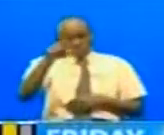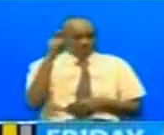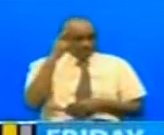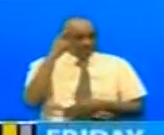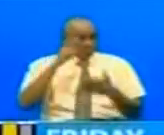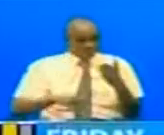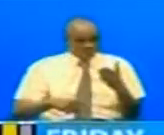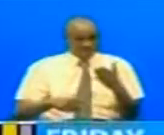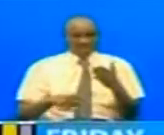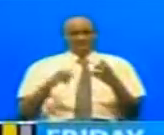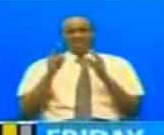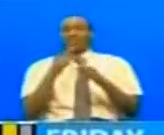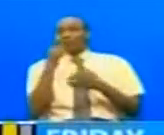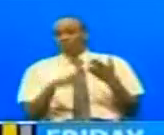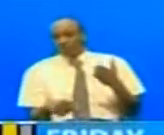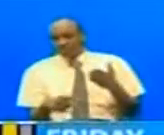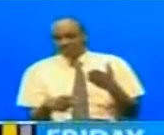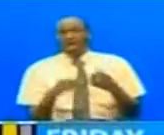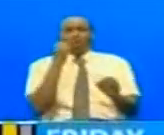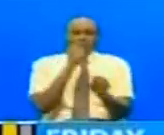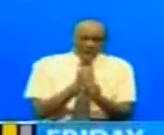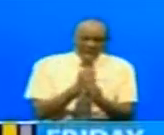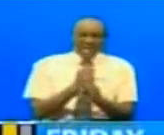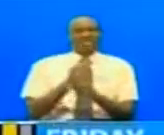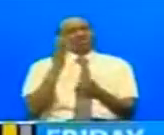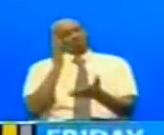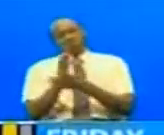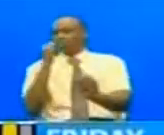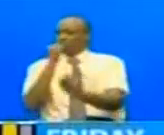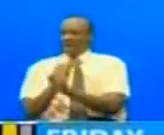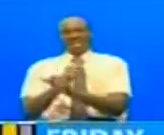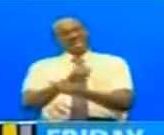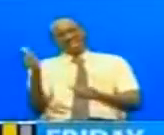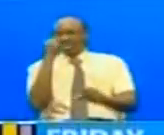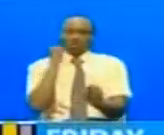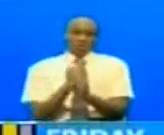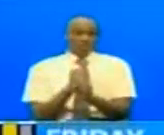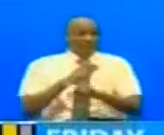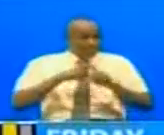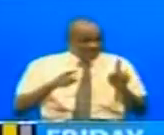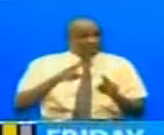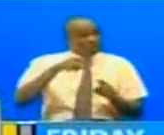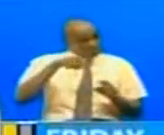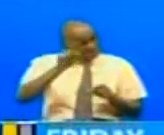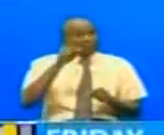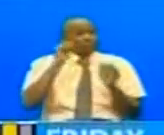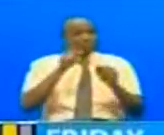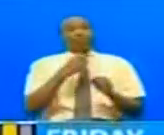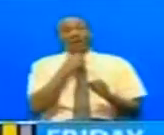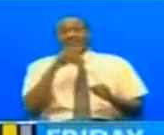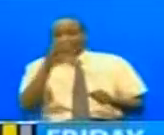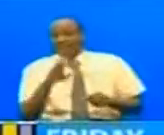remember the common saying that any kind of work is work. But would you let your